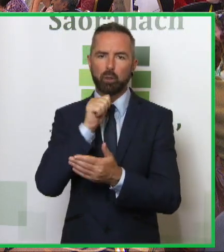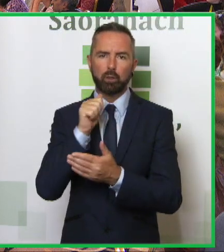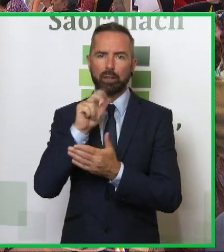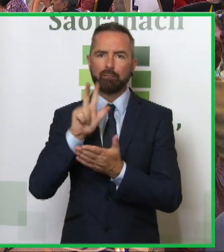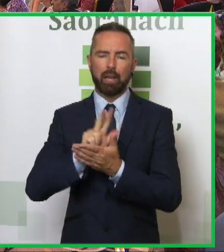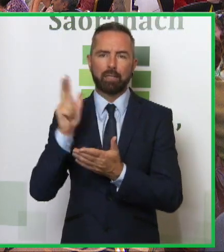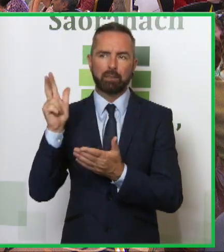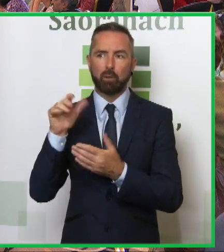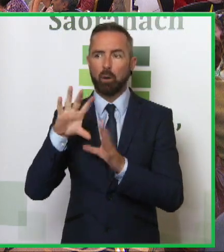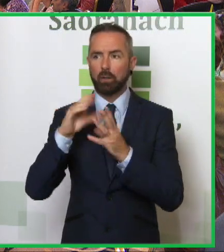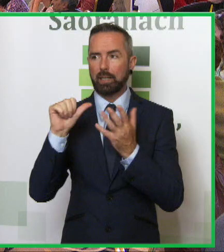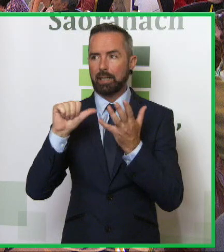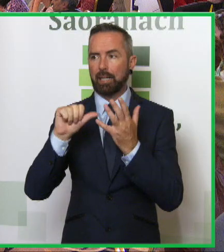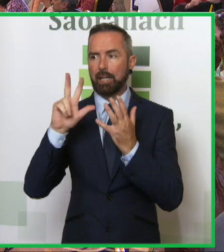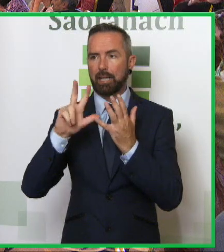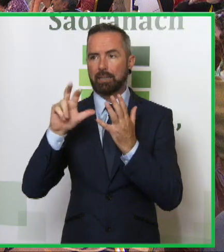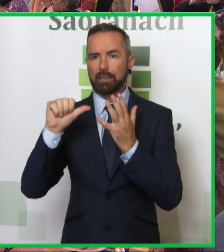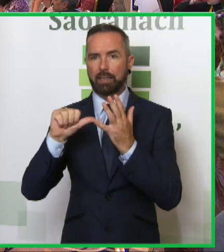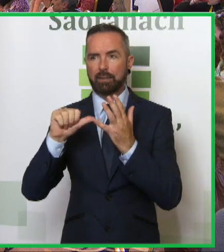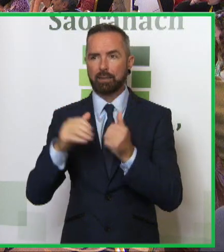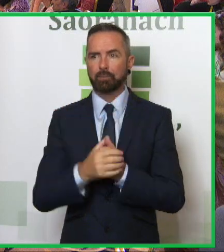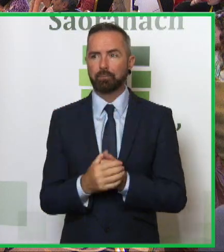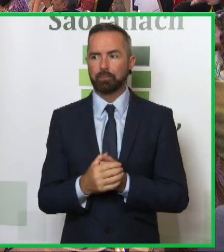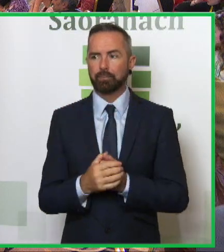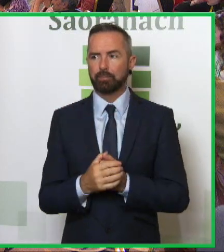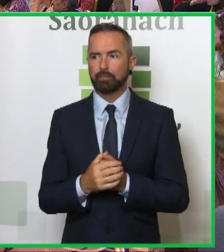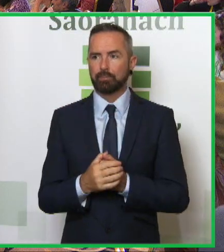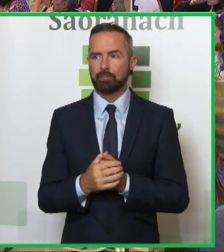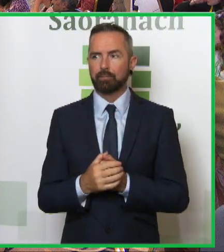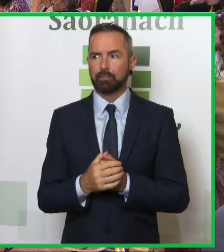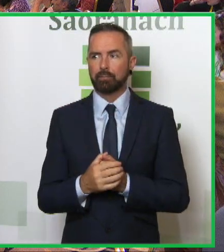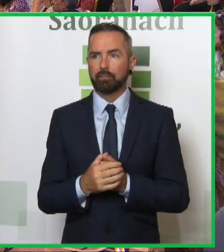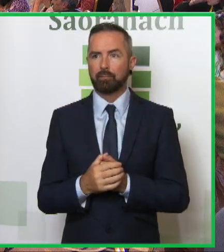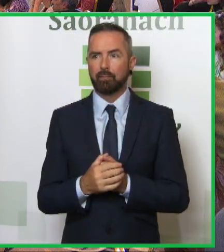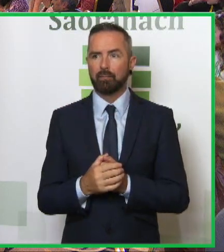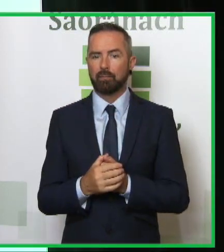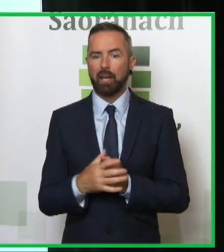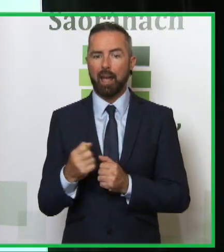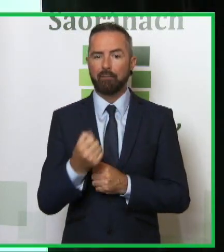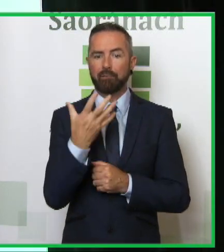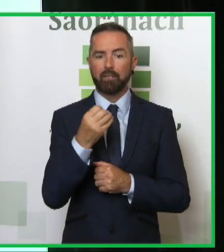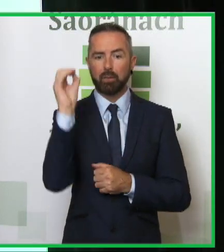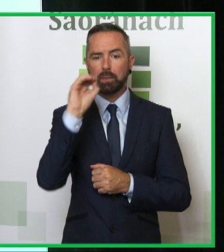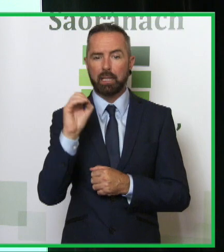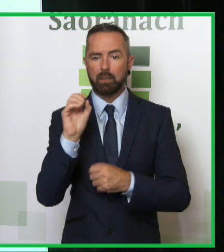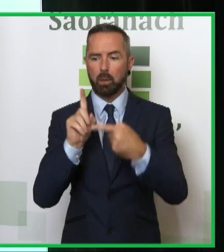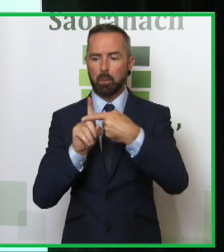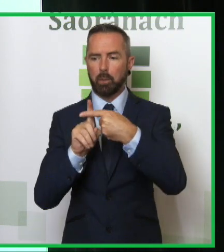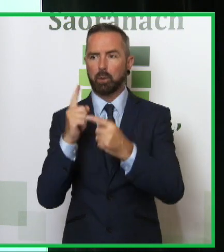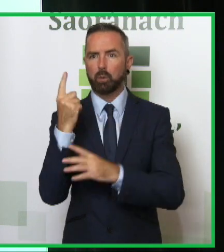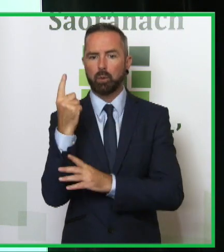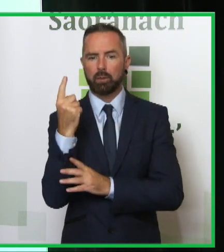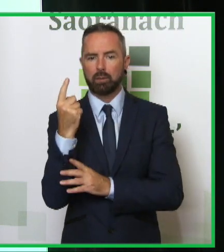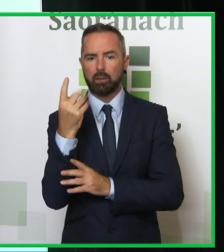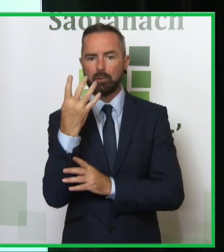of 86. The quota in this case is literally just 50% plus 1. So it's half of 86, which is